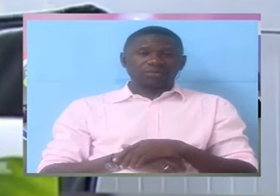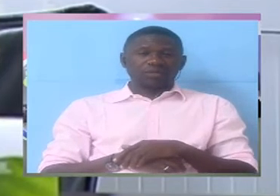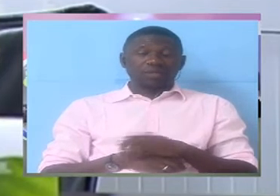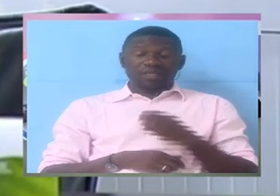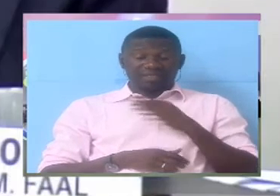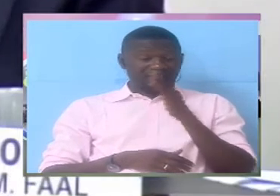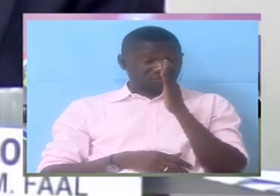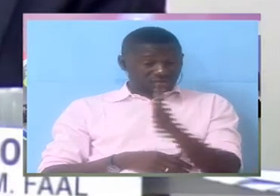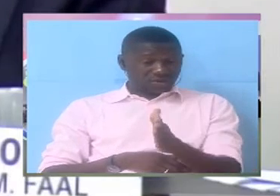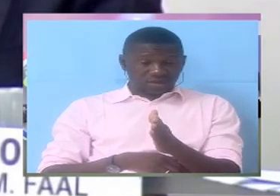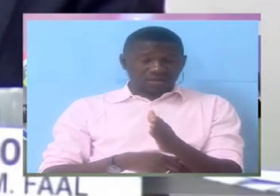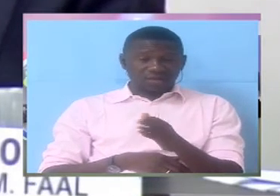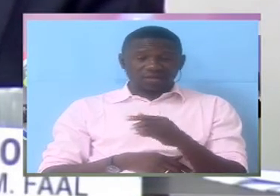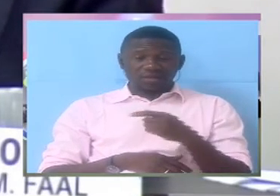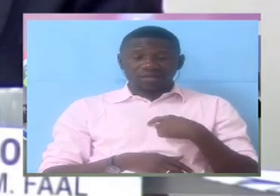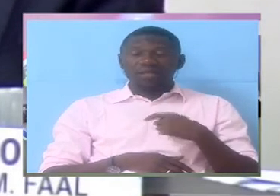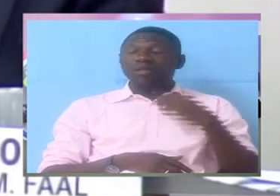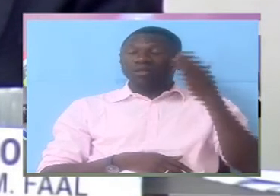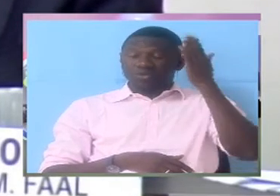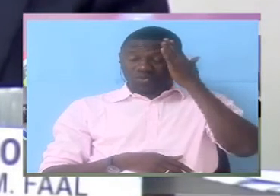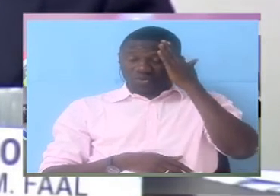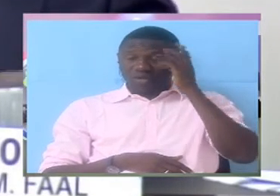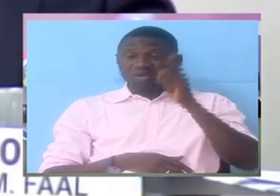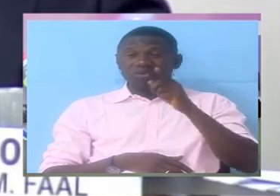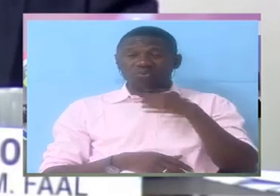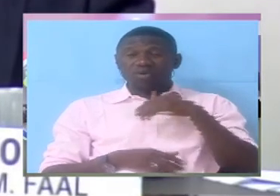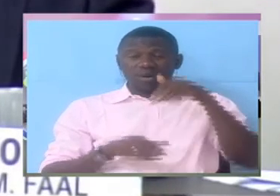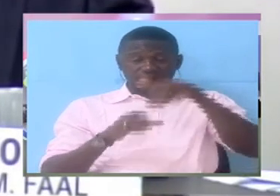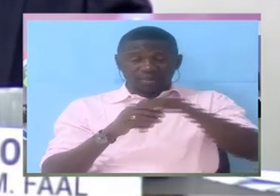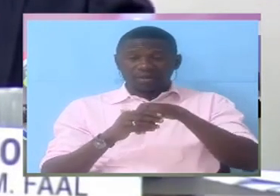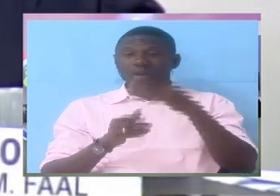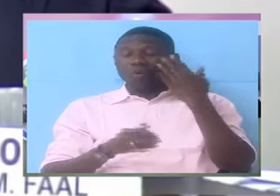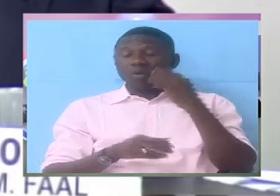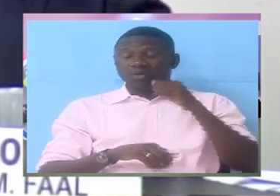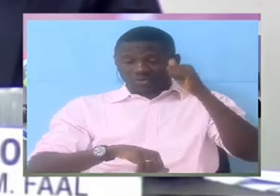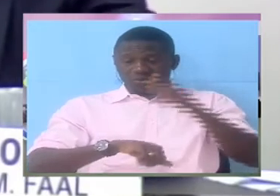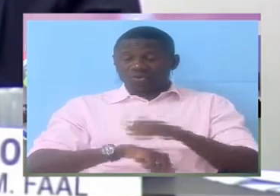in his head that you were present when he was being